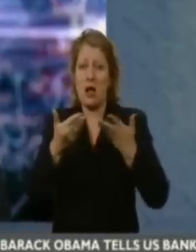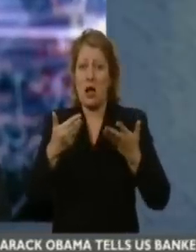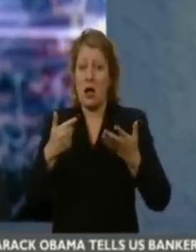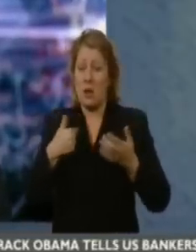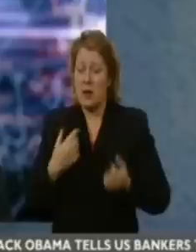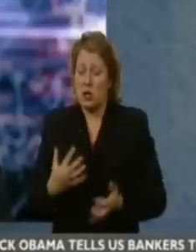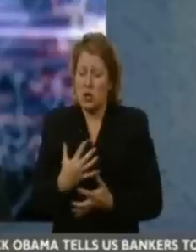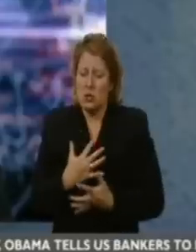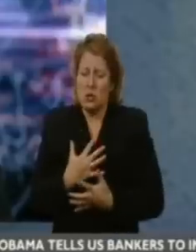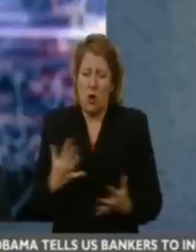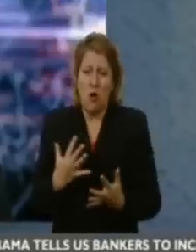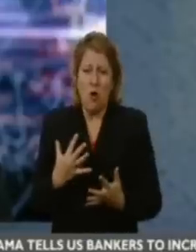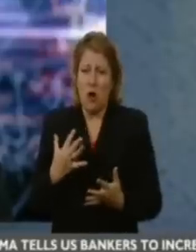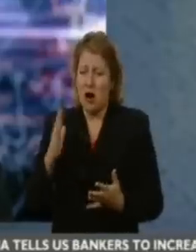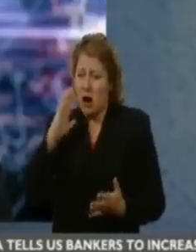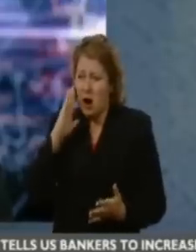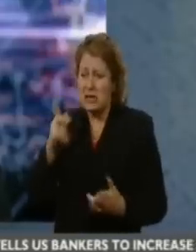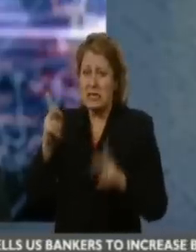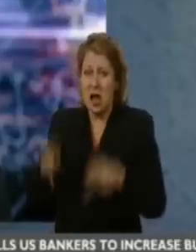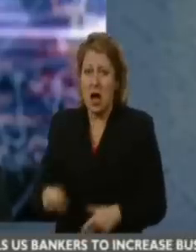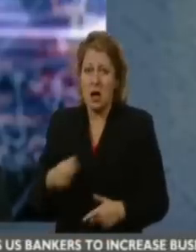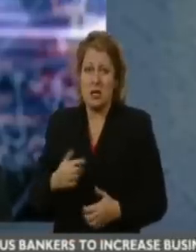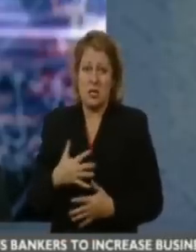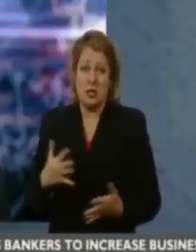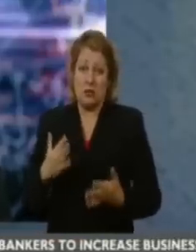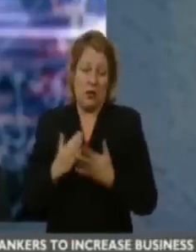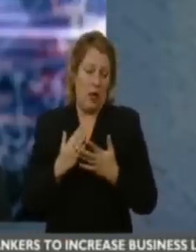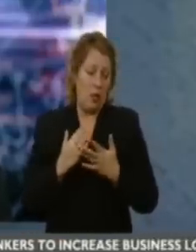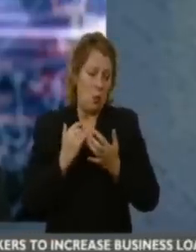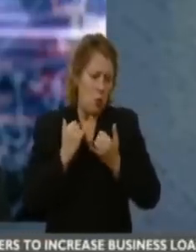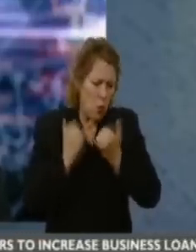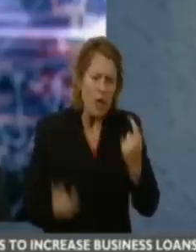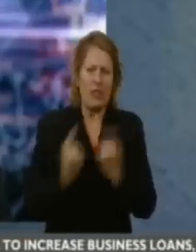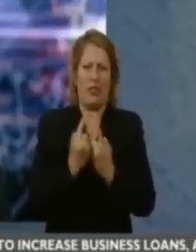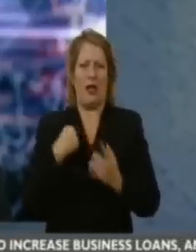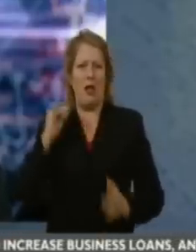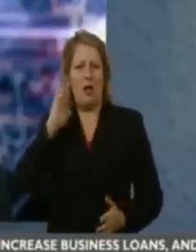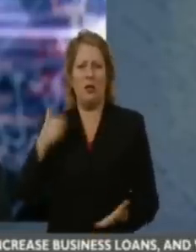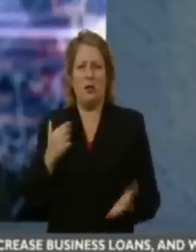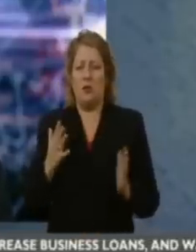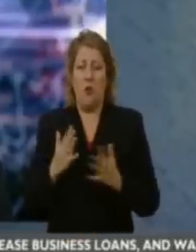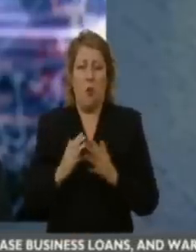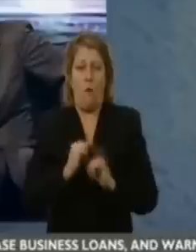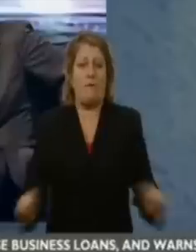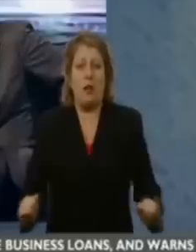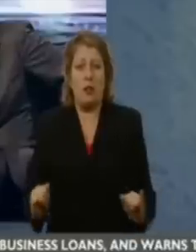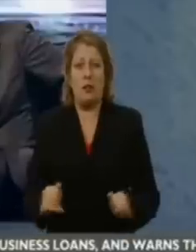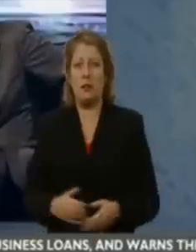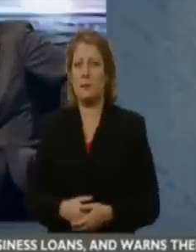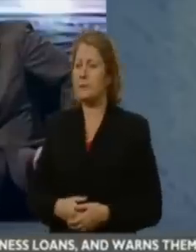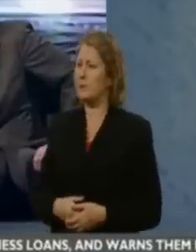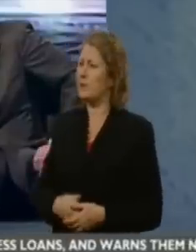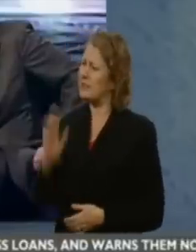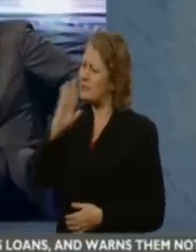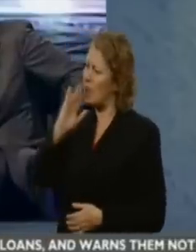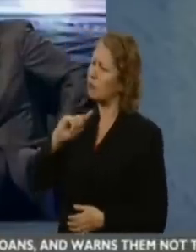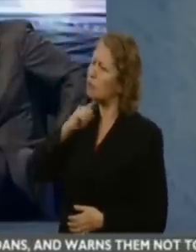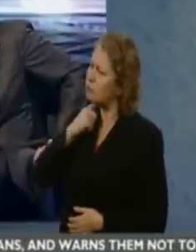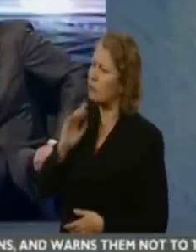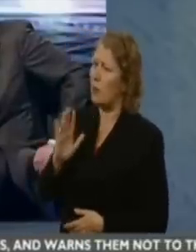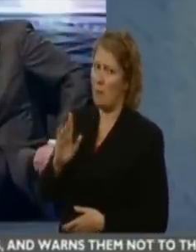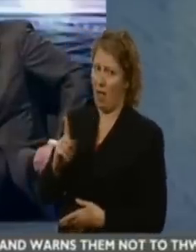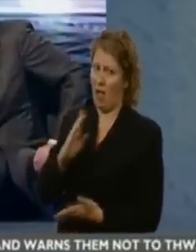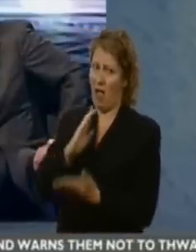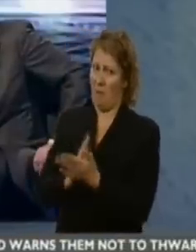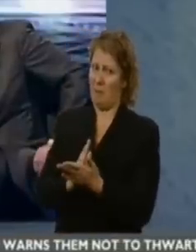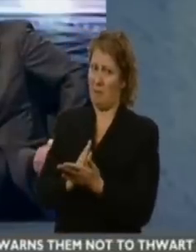It was the worst thing I've ever heard in my life. It was just awful. It sounds brutal, but the truth is that